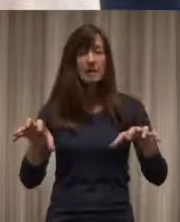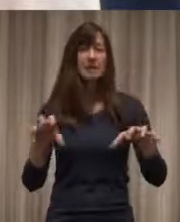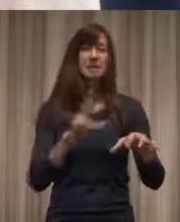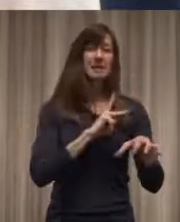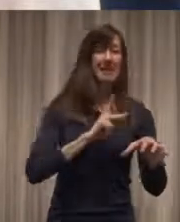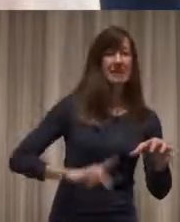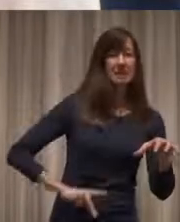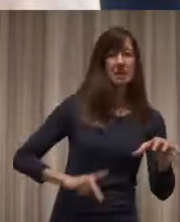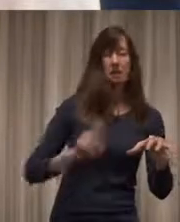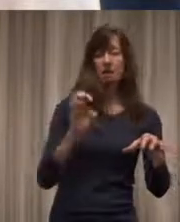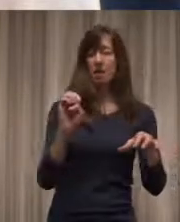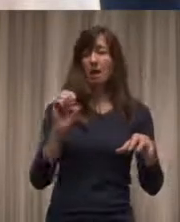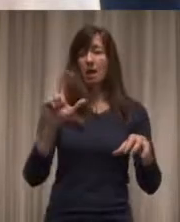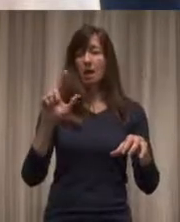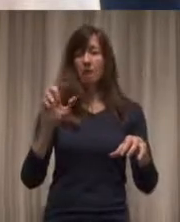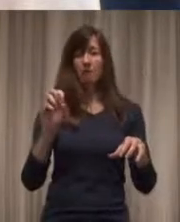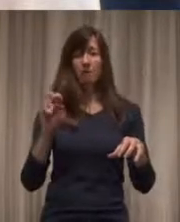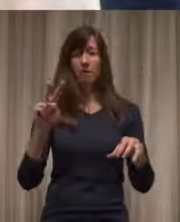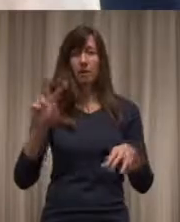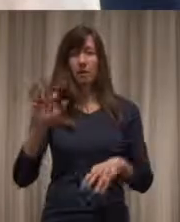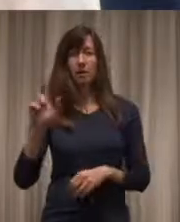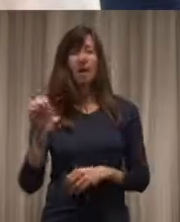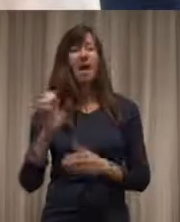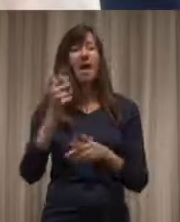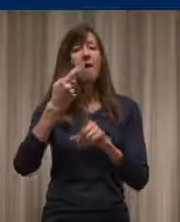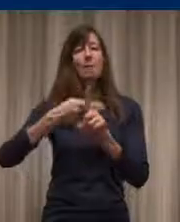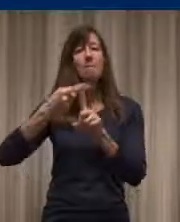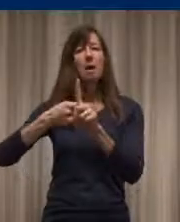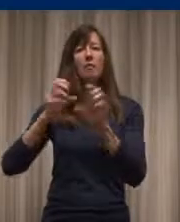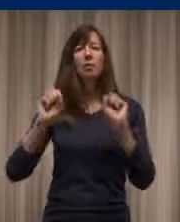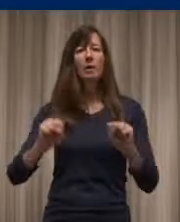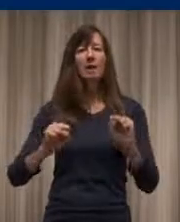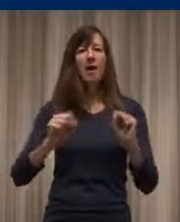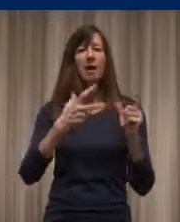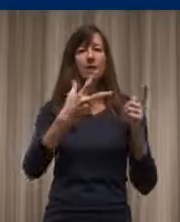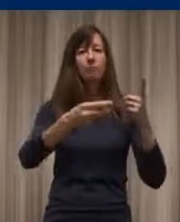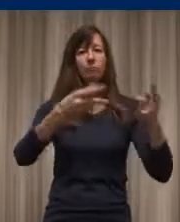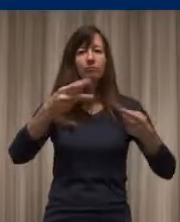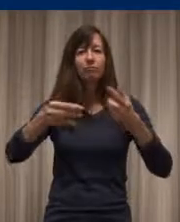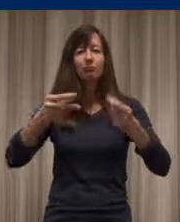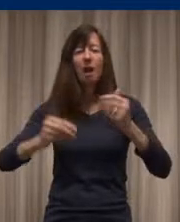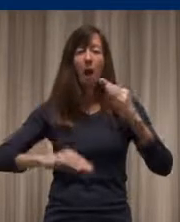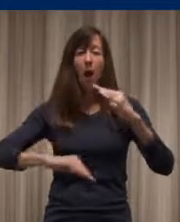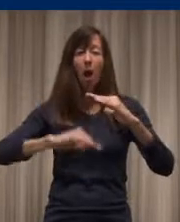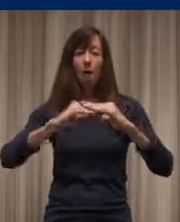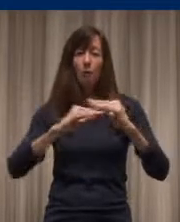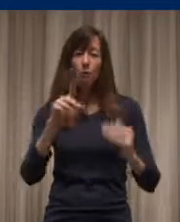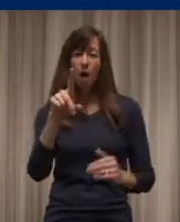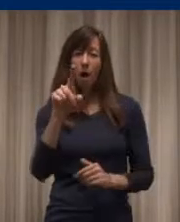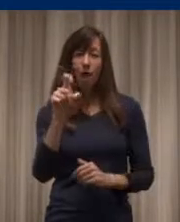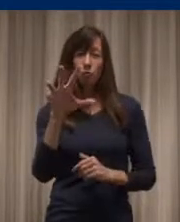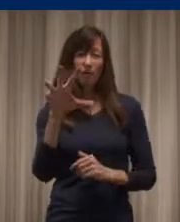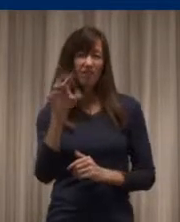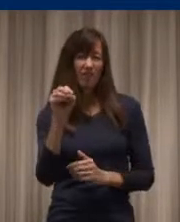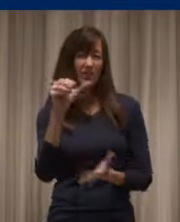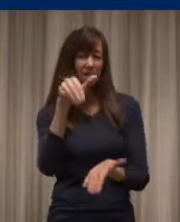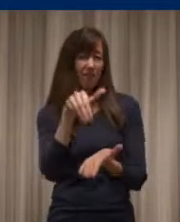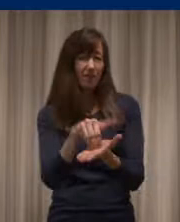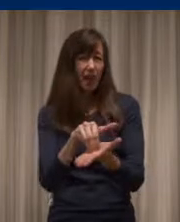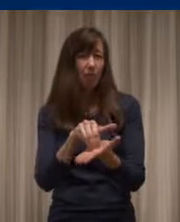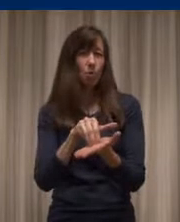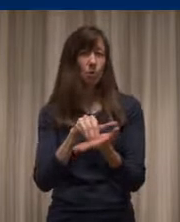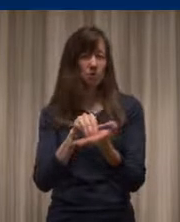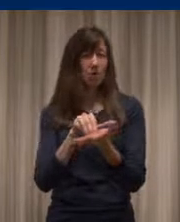Ellenville, per month, that will allow us to do up to 50,000, to administer up to 50,000